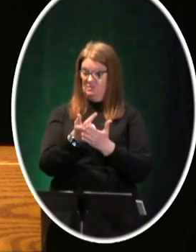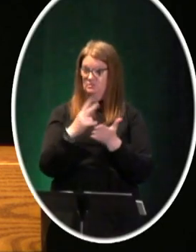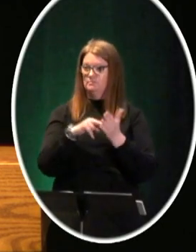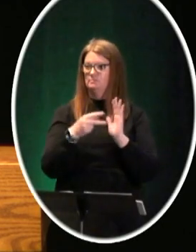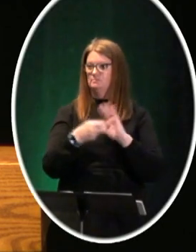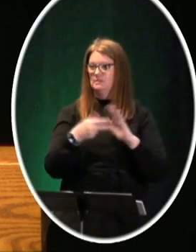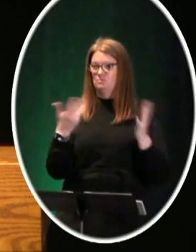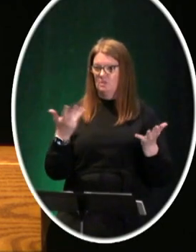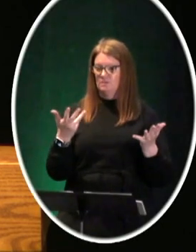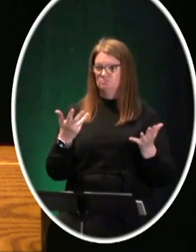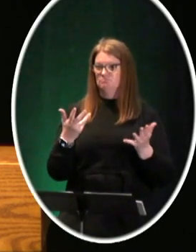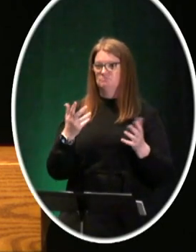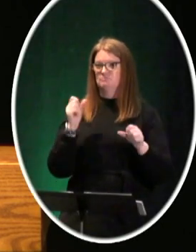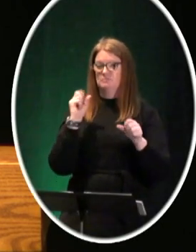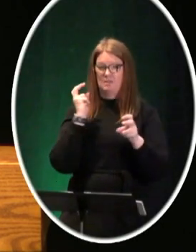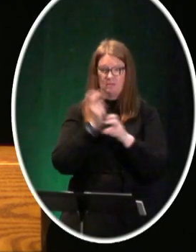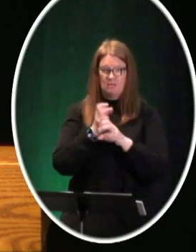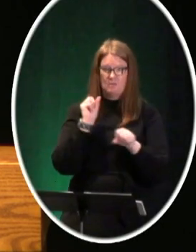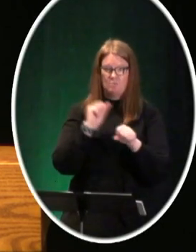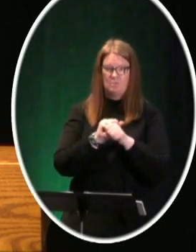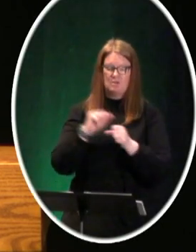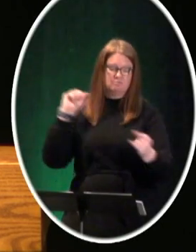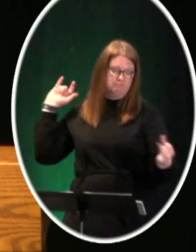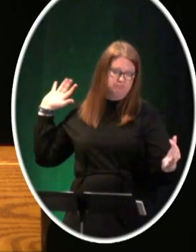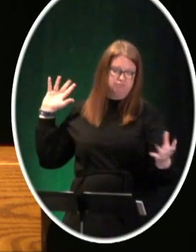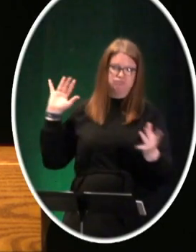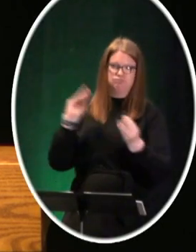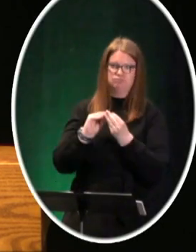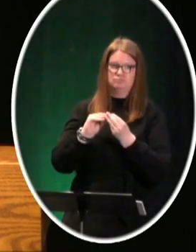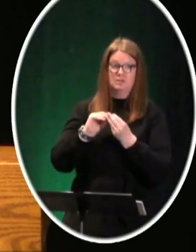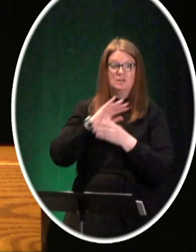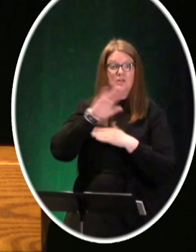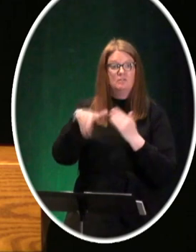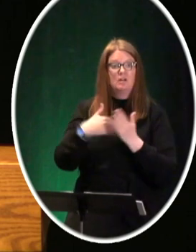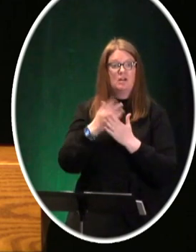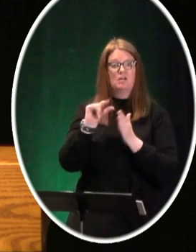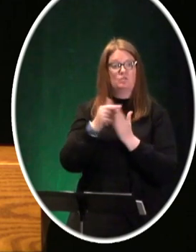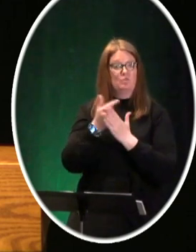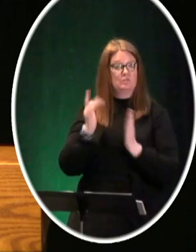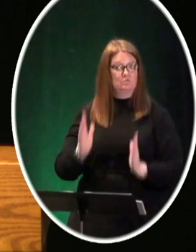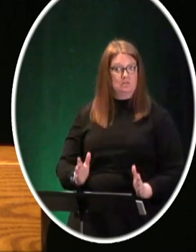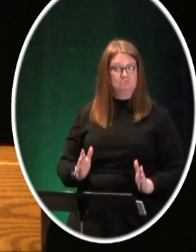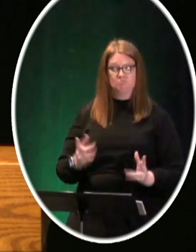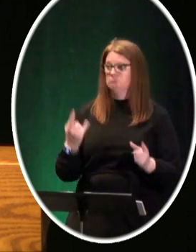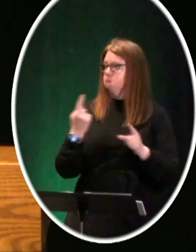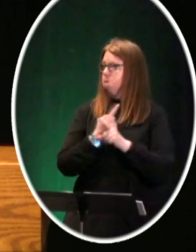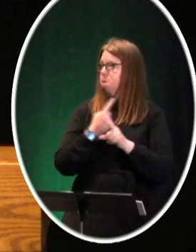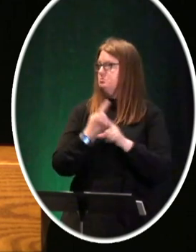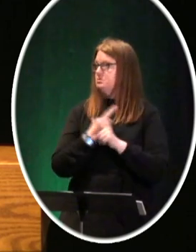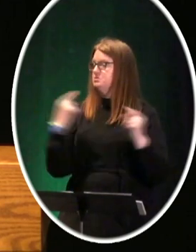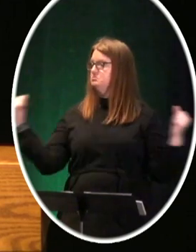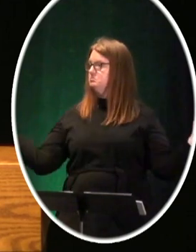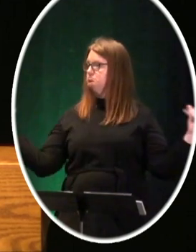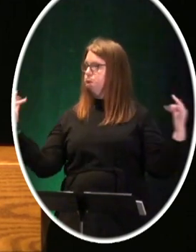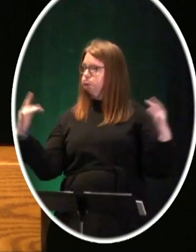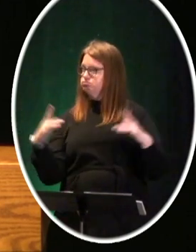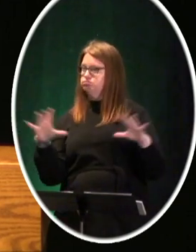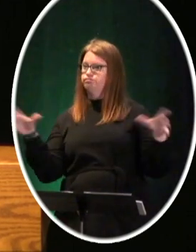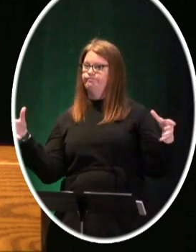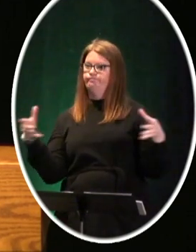the hard work of our graduates. It certainly is appropriate that we gather with the graduates,